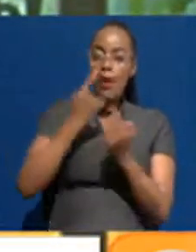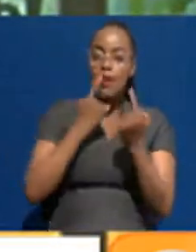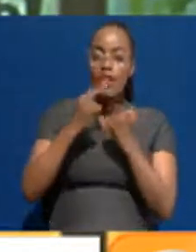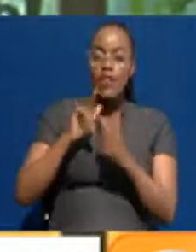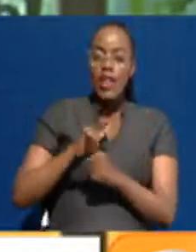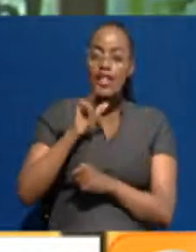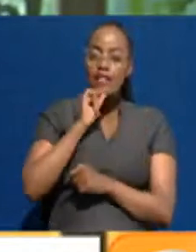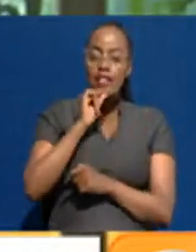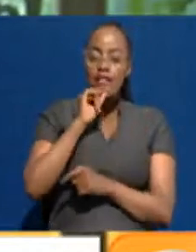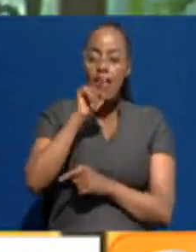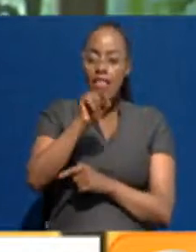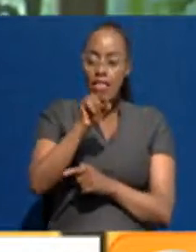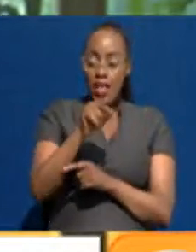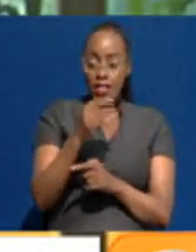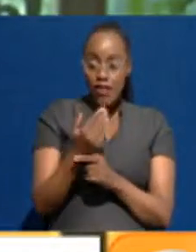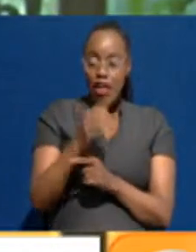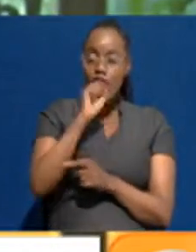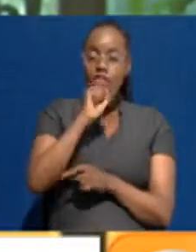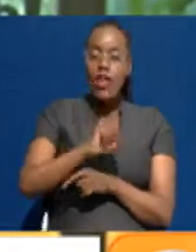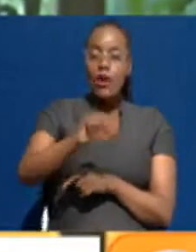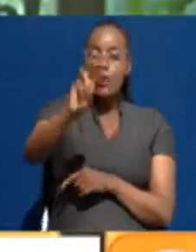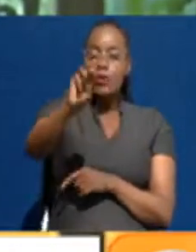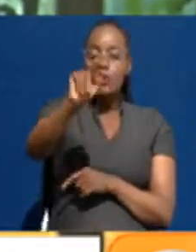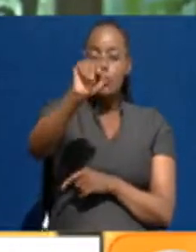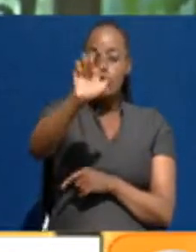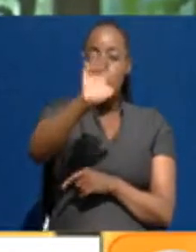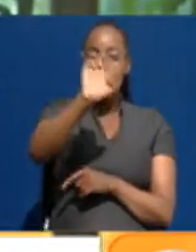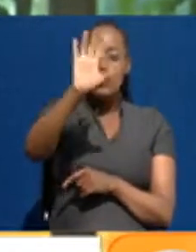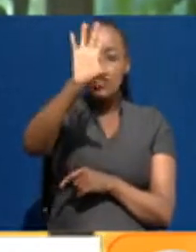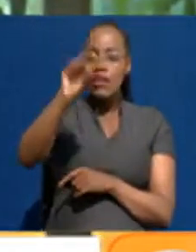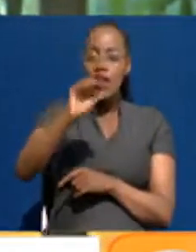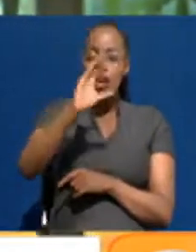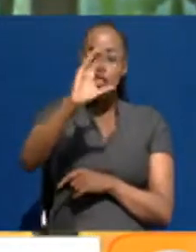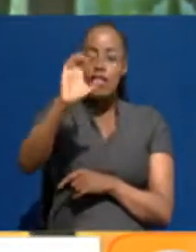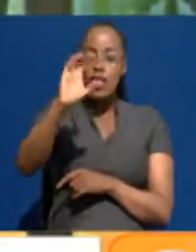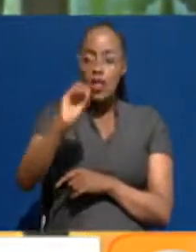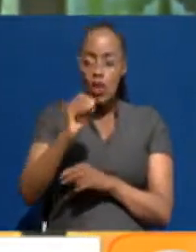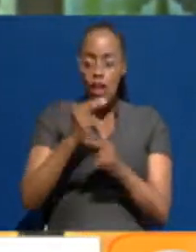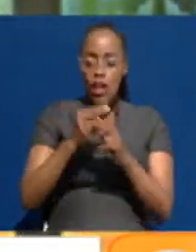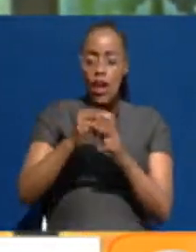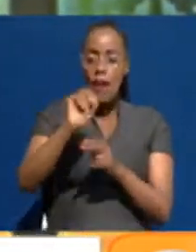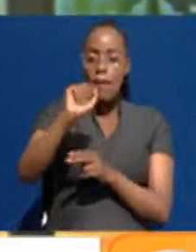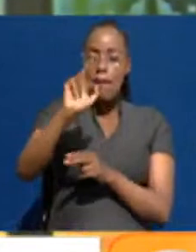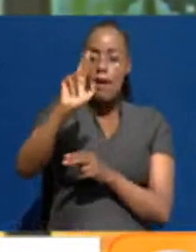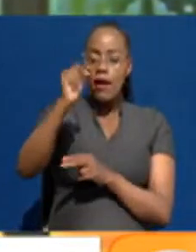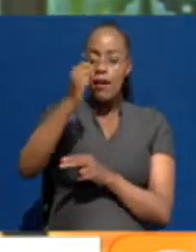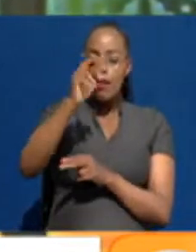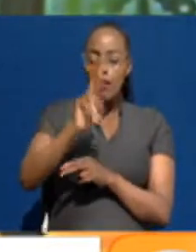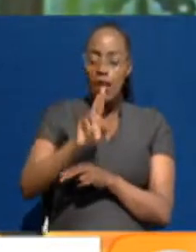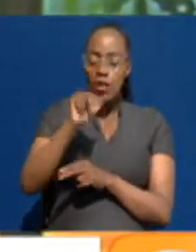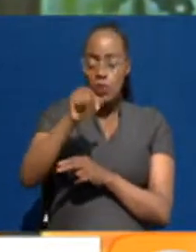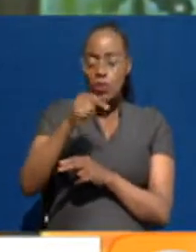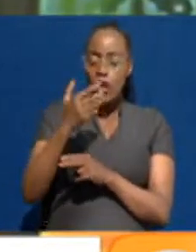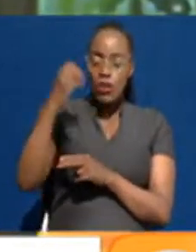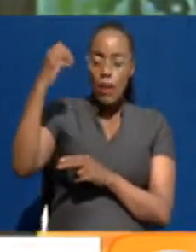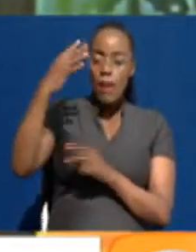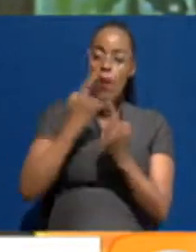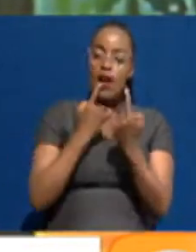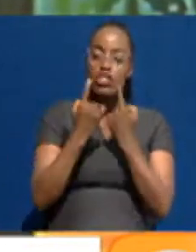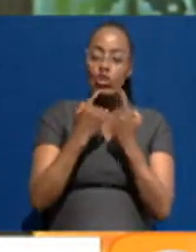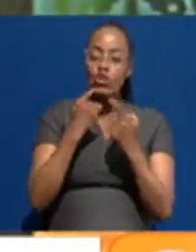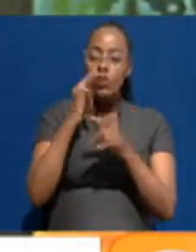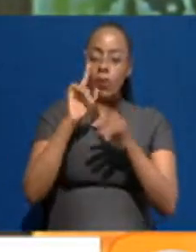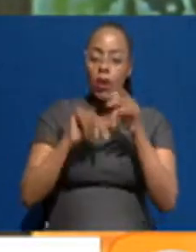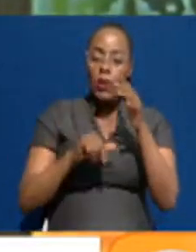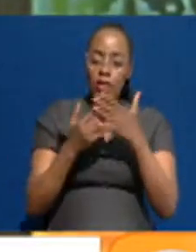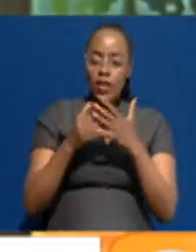gentlemen, that's been the Old Mutual East Africa Group CEO Arthur Oginga on Power Talk today, talking about